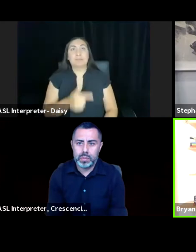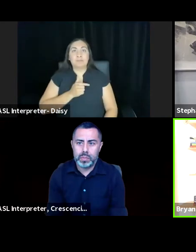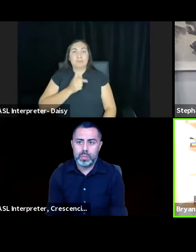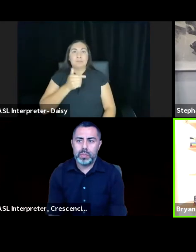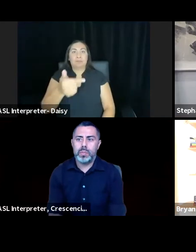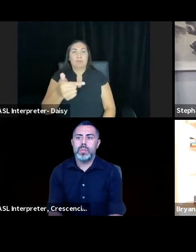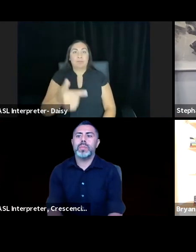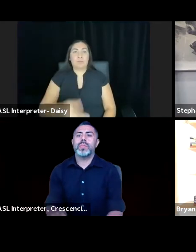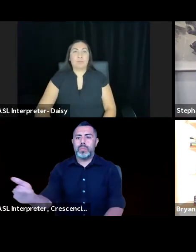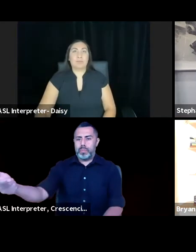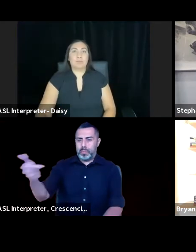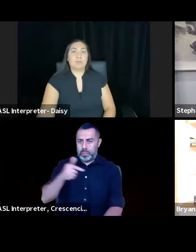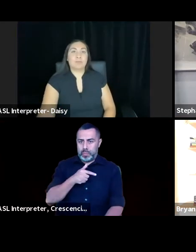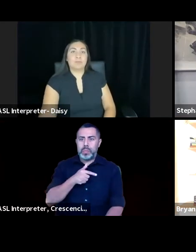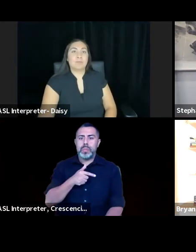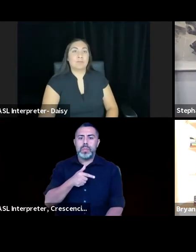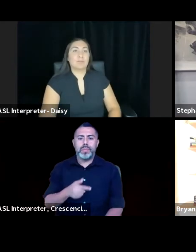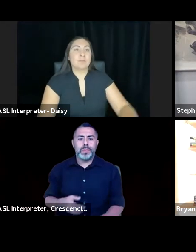I mean,